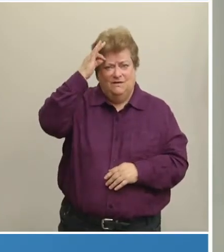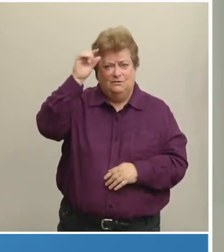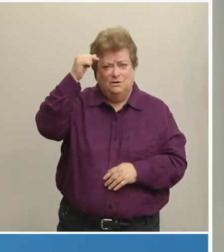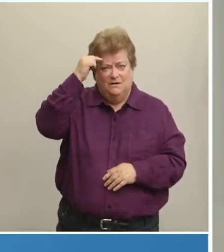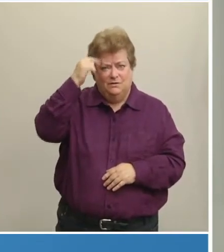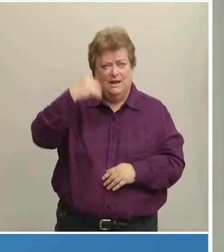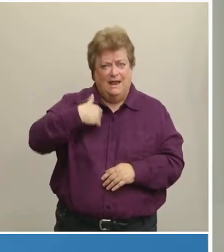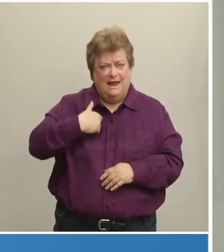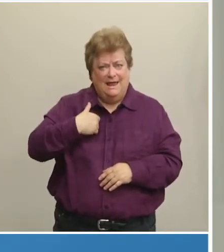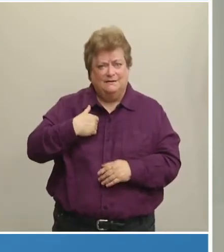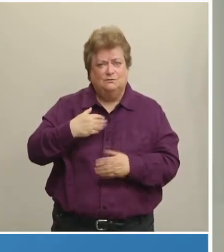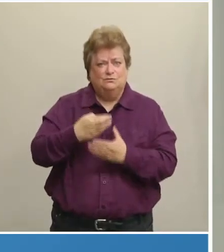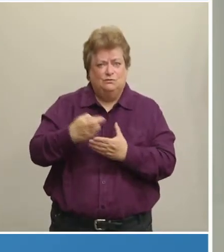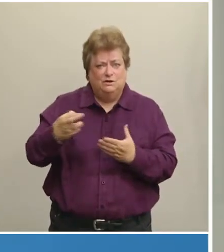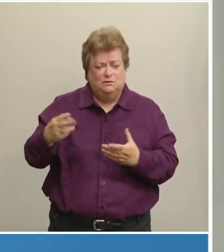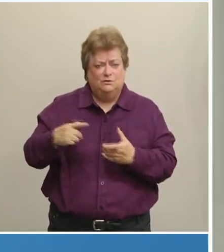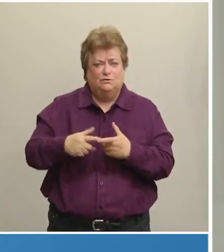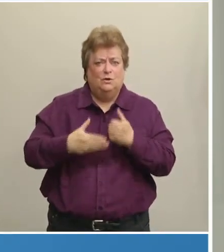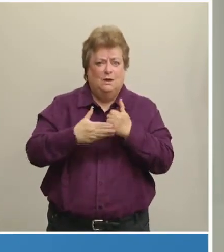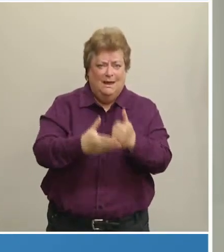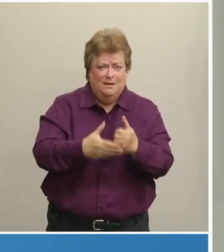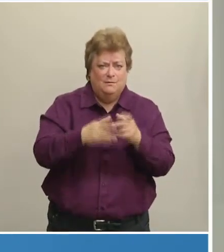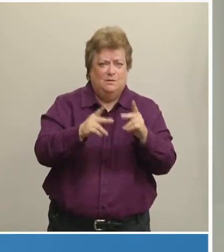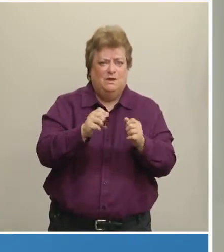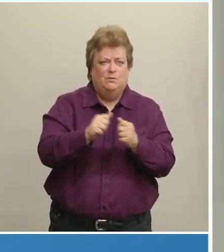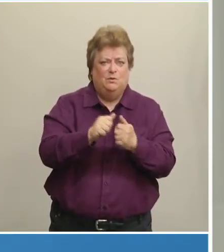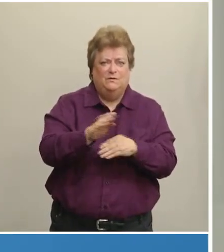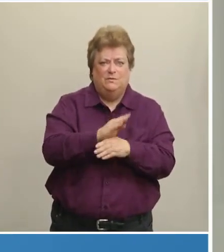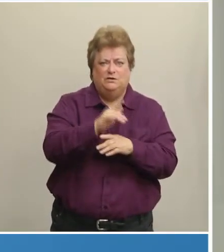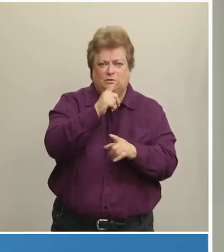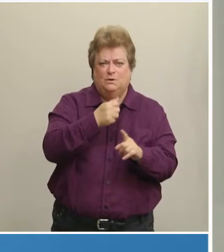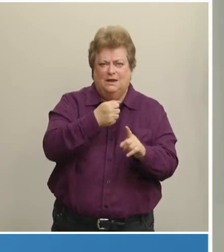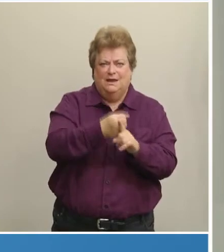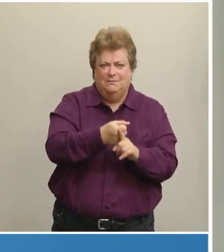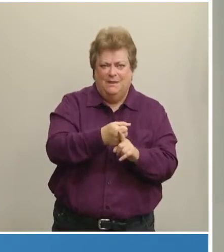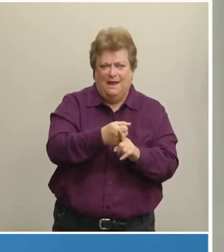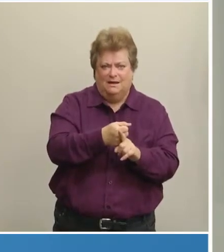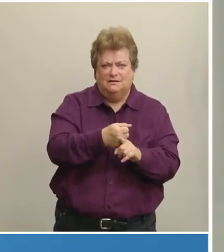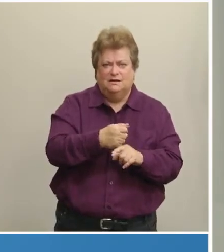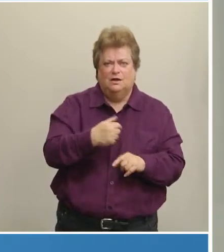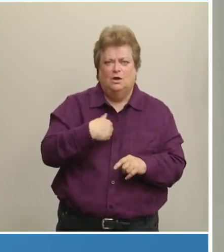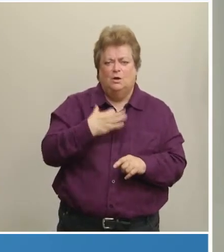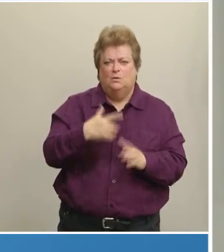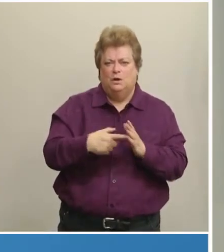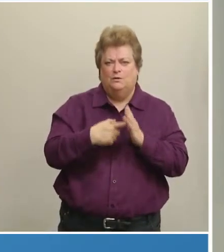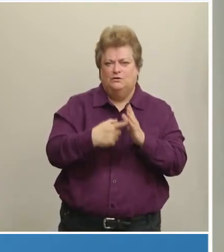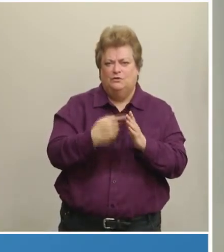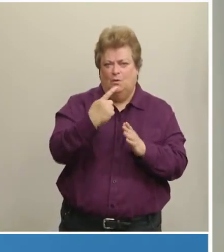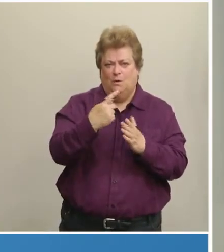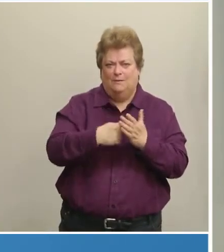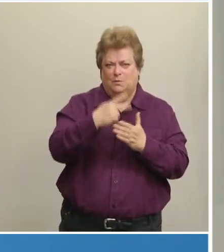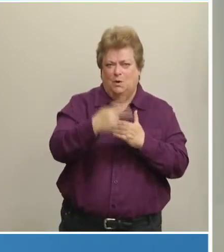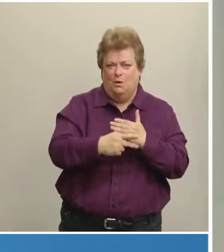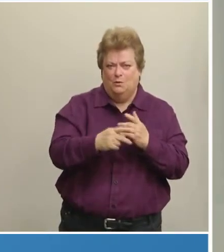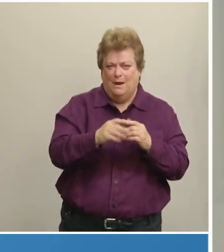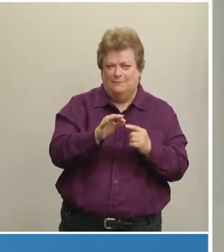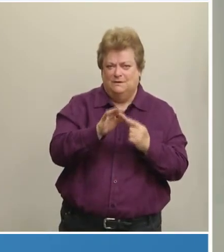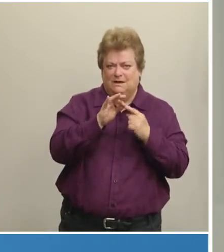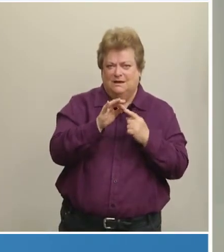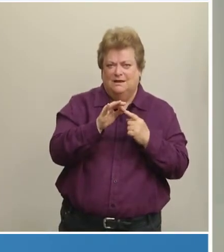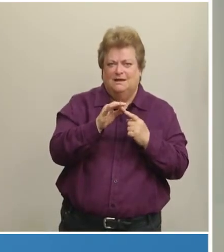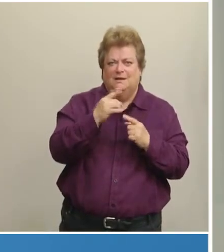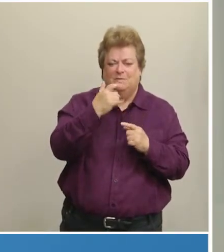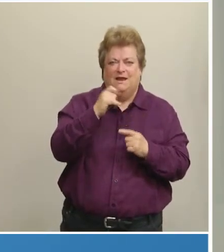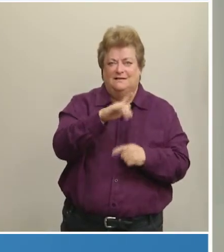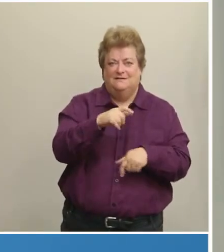vital resources to help people and businesses impacted by the pandemic, and we want to shine light on one program in particular, given its time